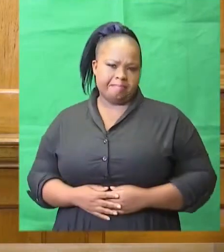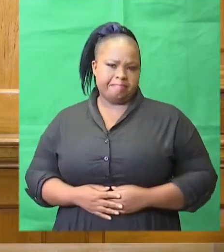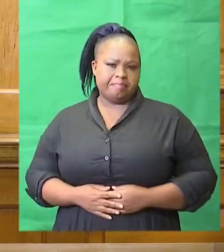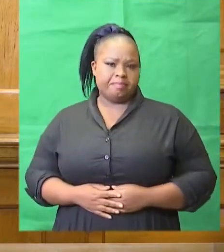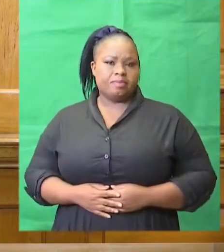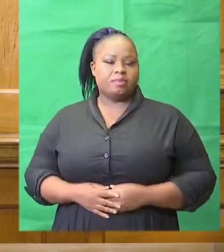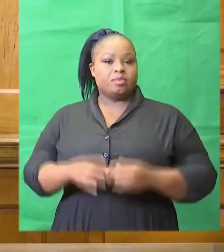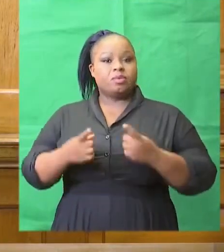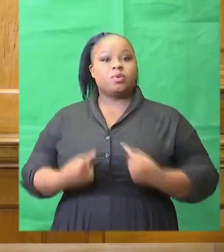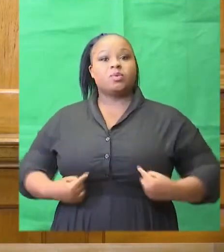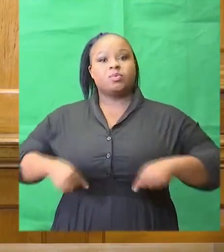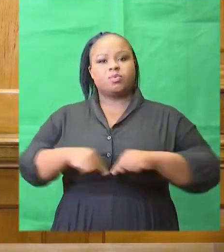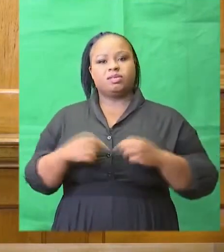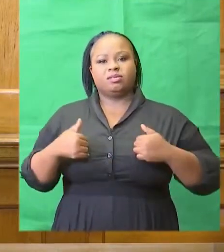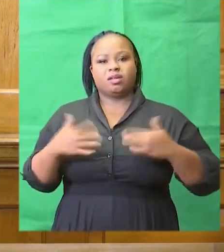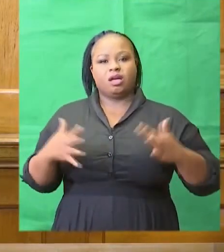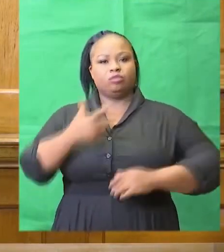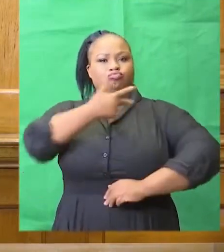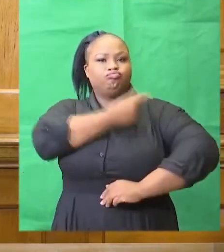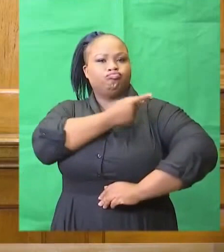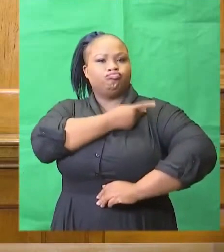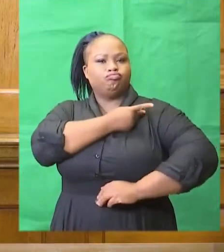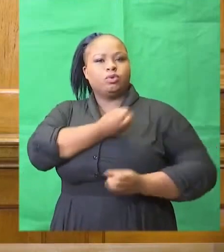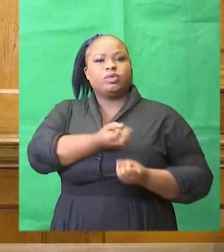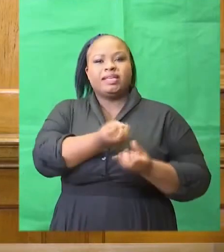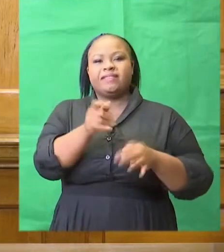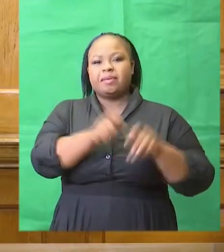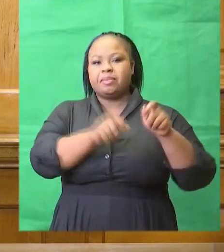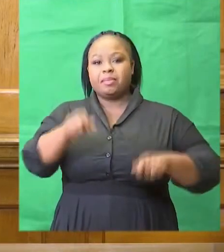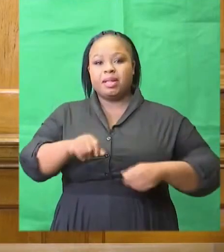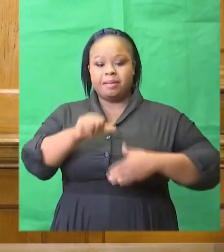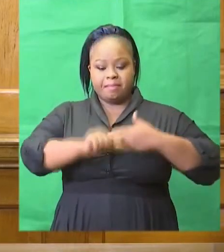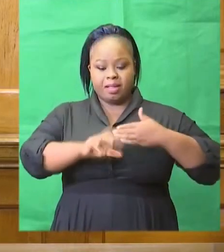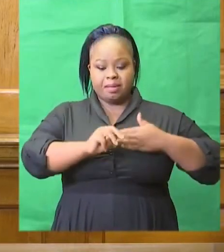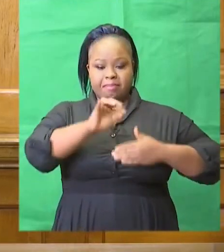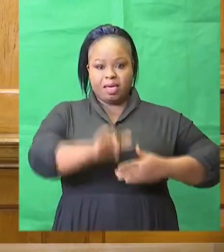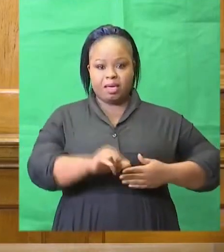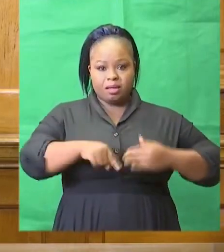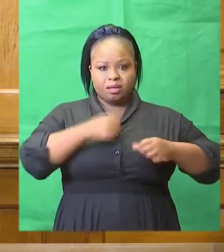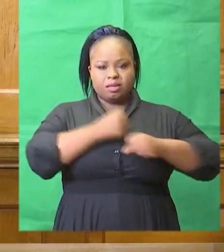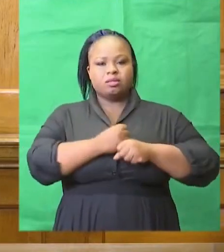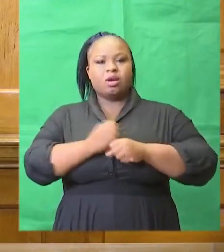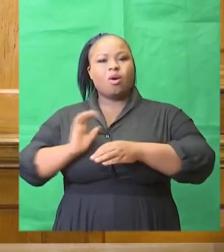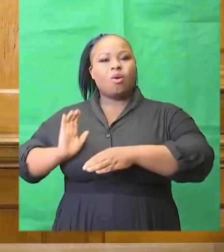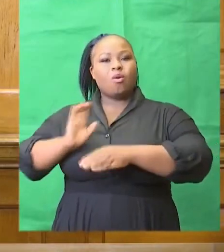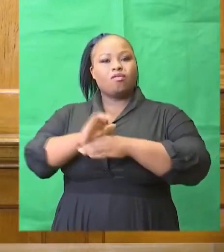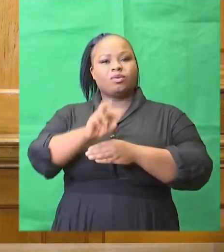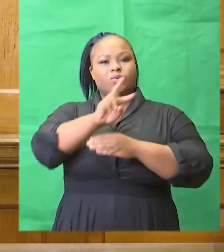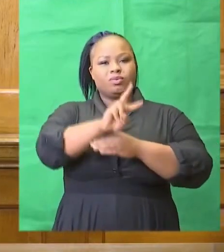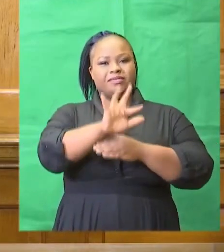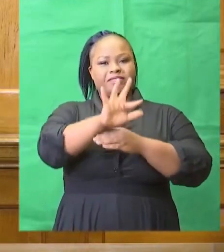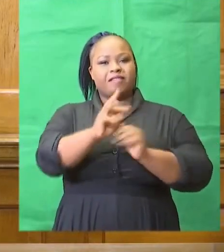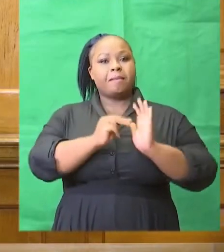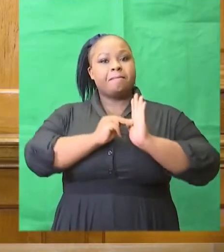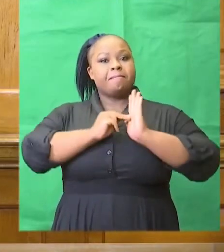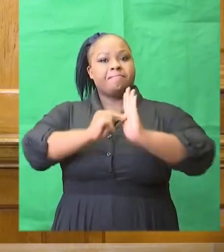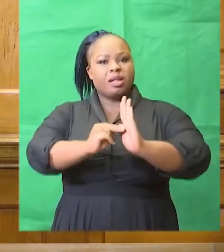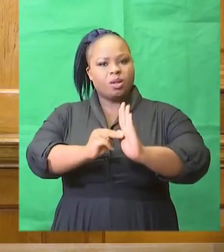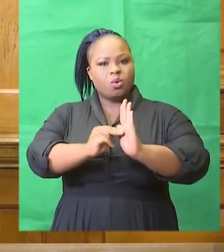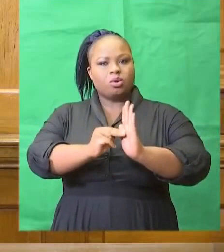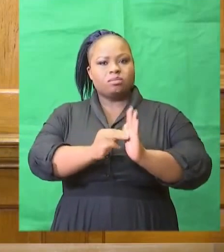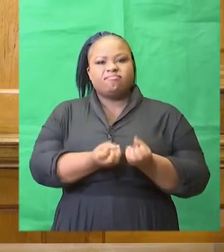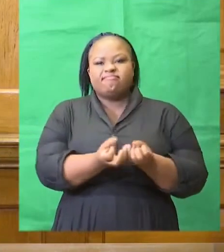public vaccination program in May of this year, over 25 million vaccine doses have